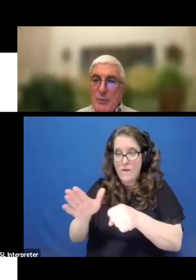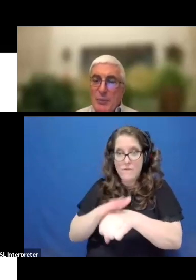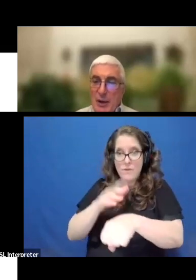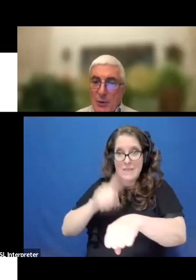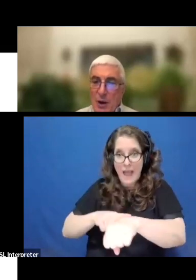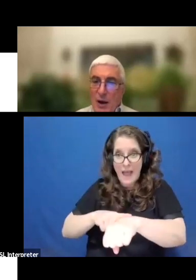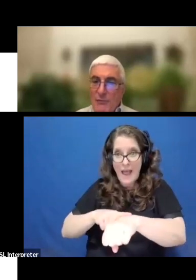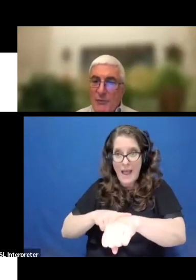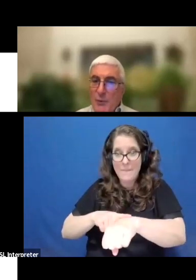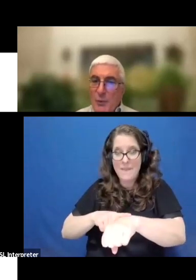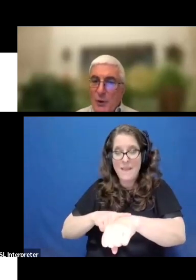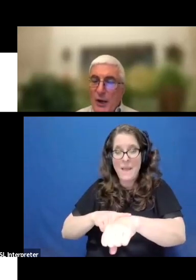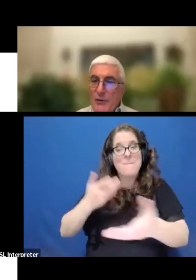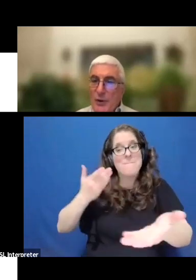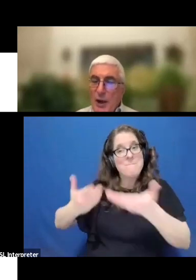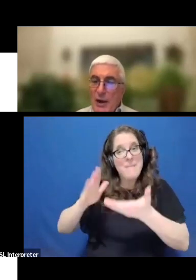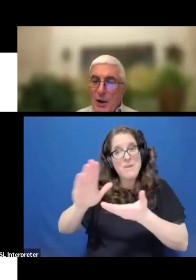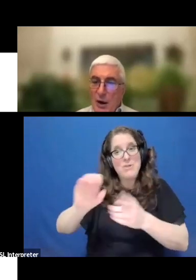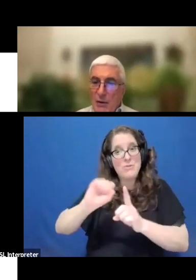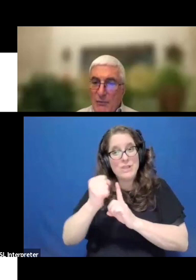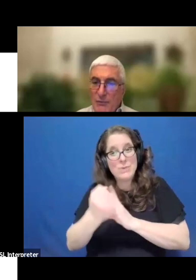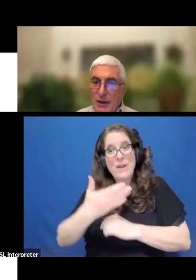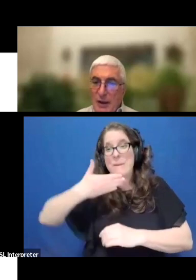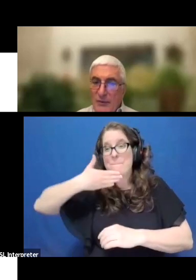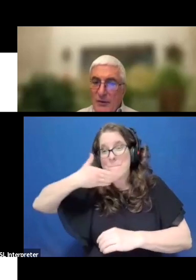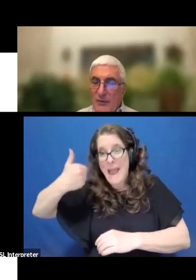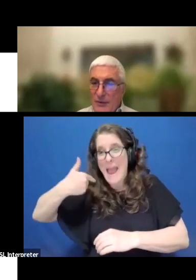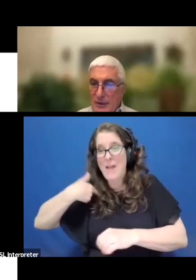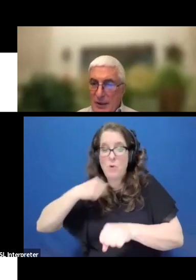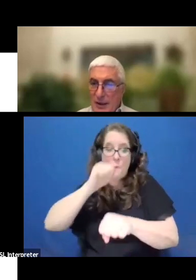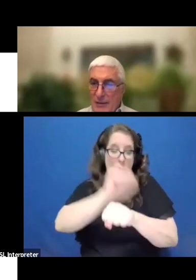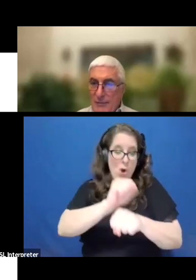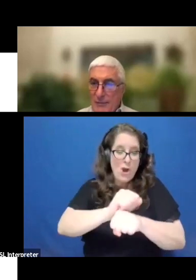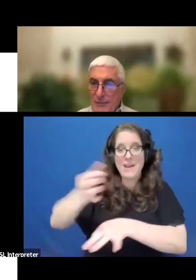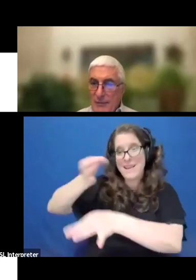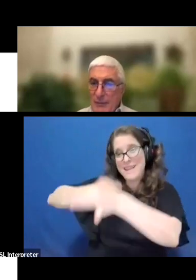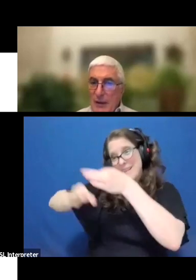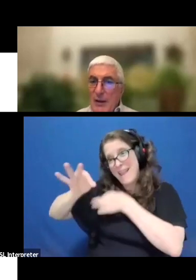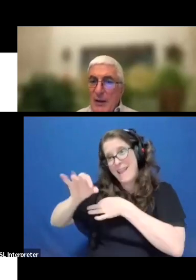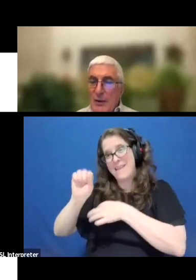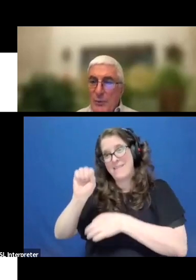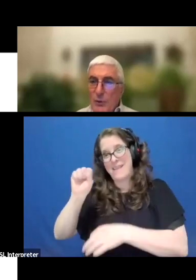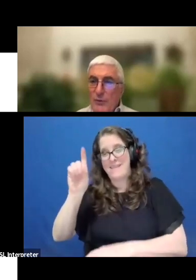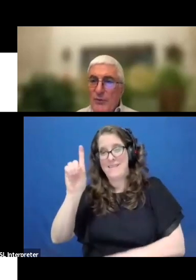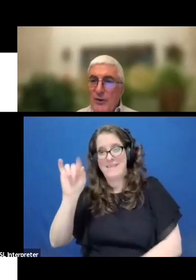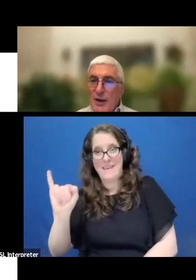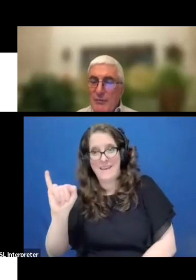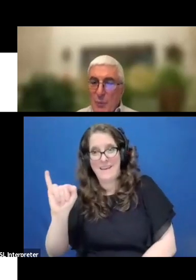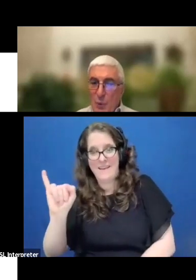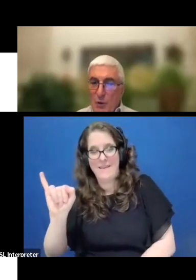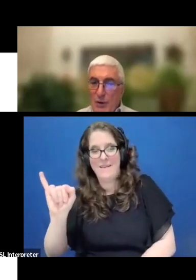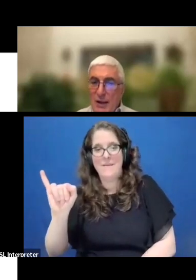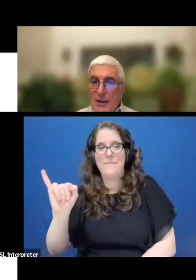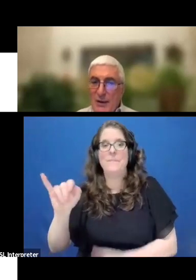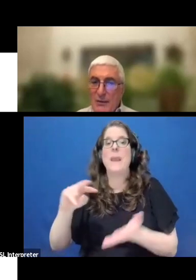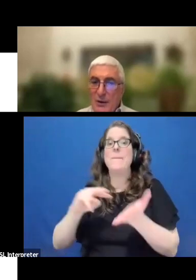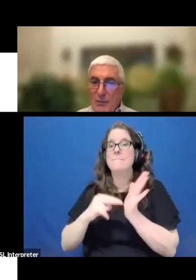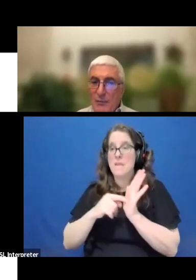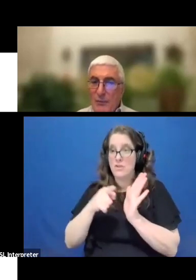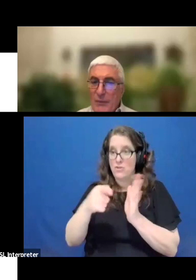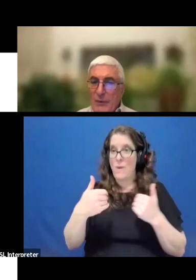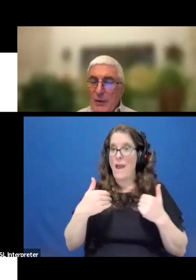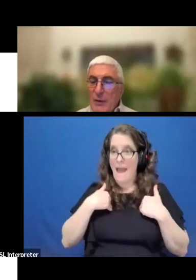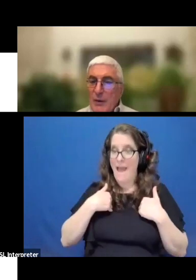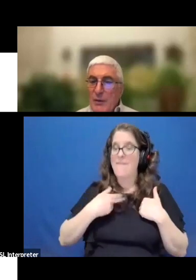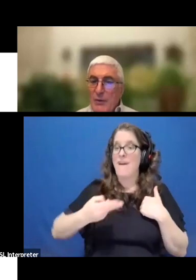actually be better off working their way off SSDI. In other words, they'd have more net